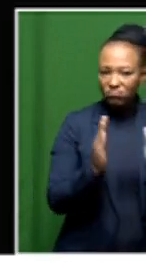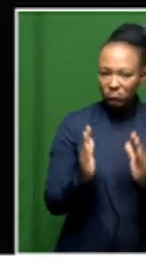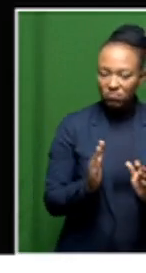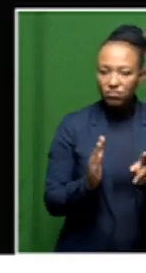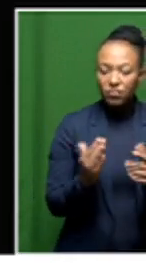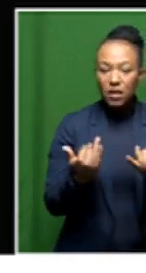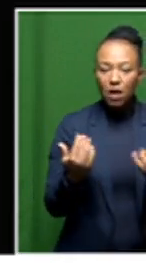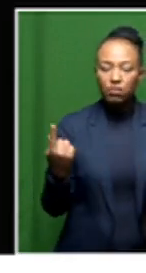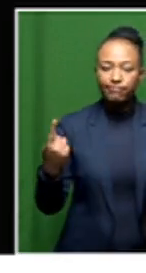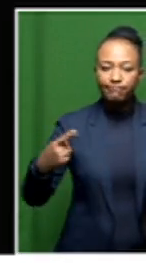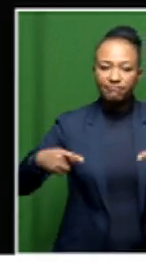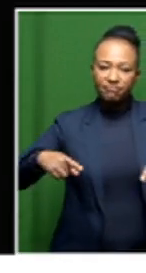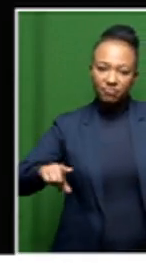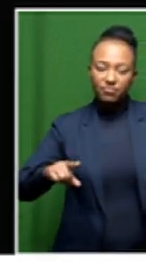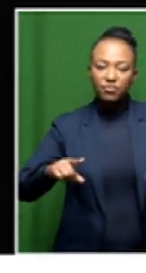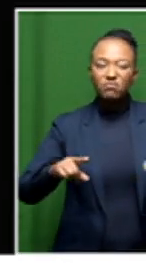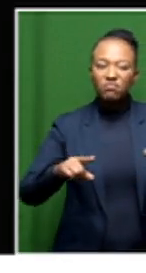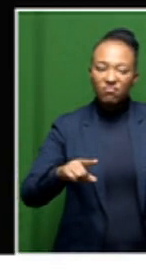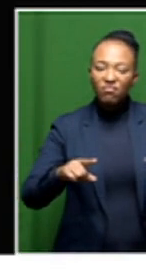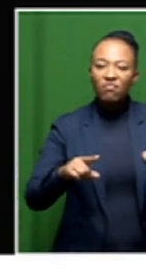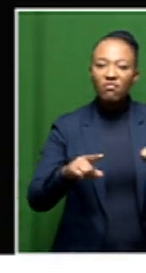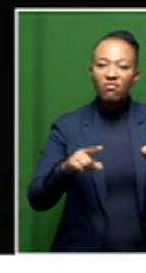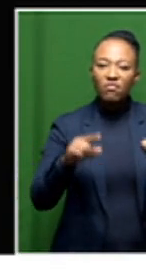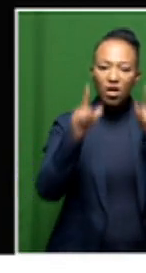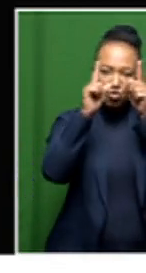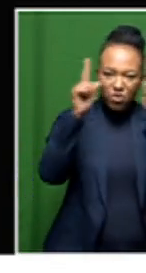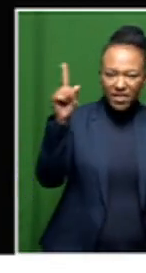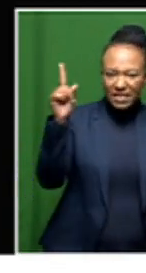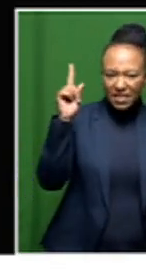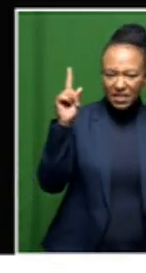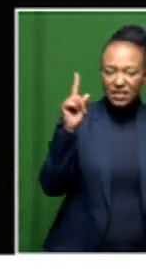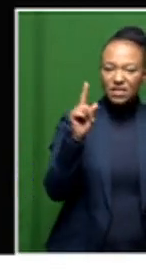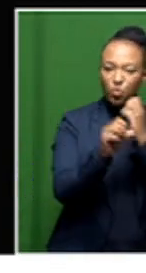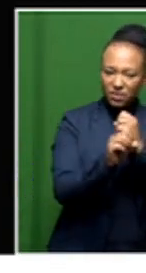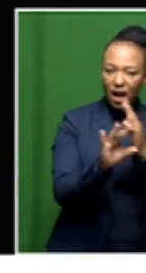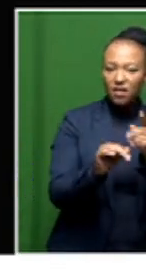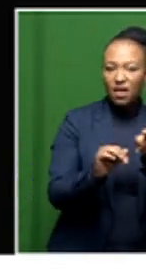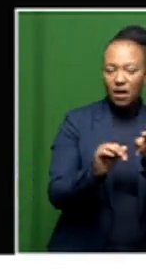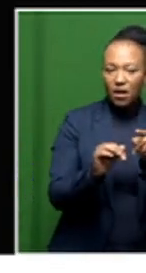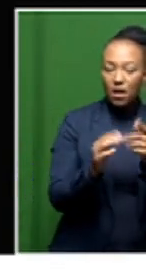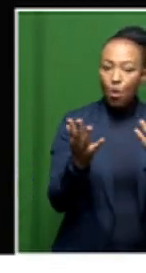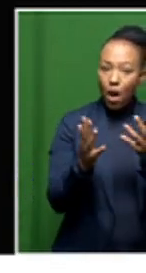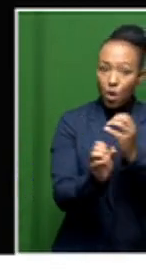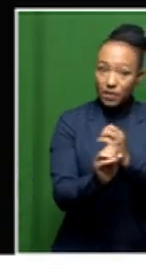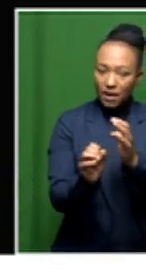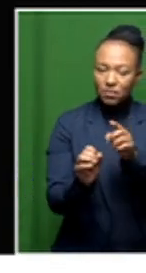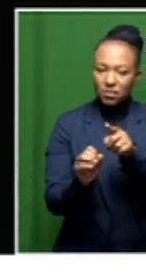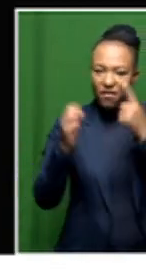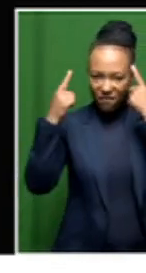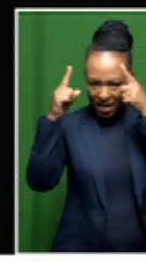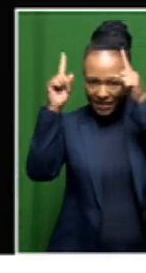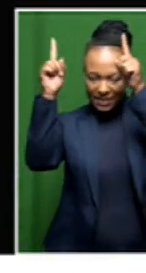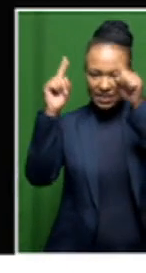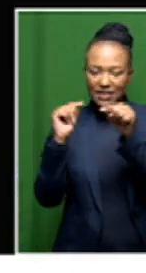now launching this campaign in tertiary institutions, starting at Wits, but it's going to be a national rollout so